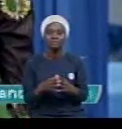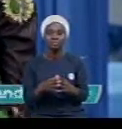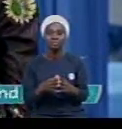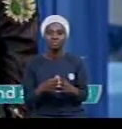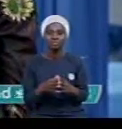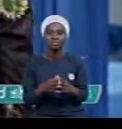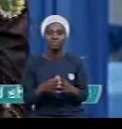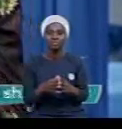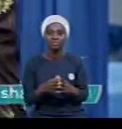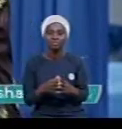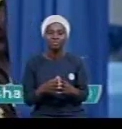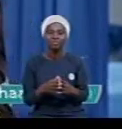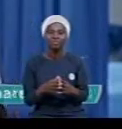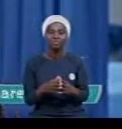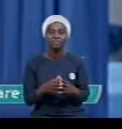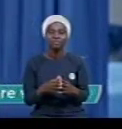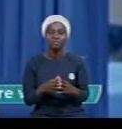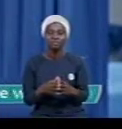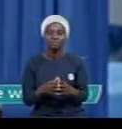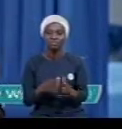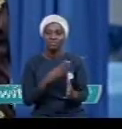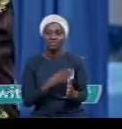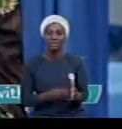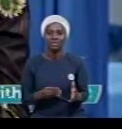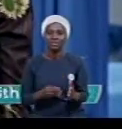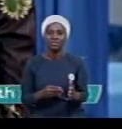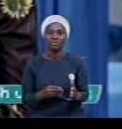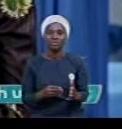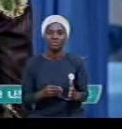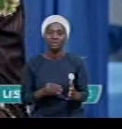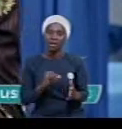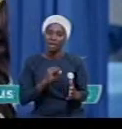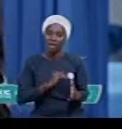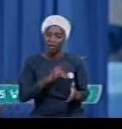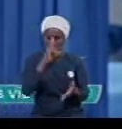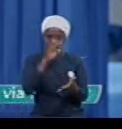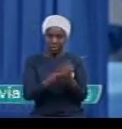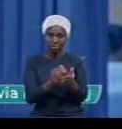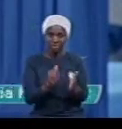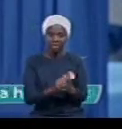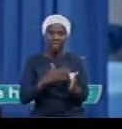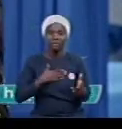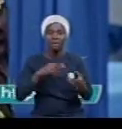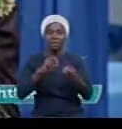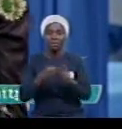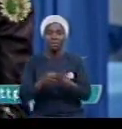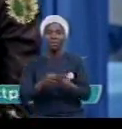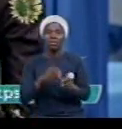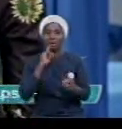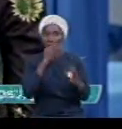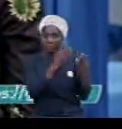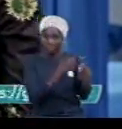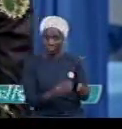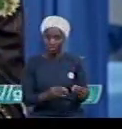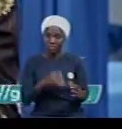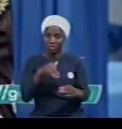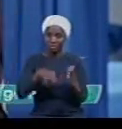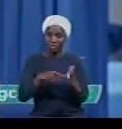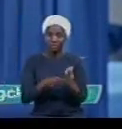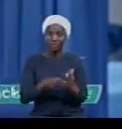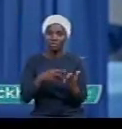kefa no su keje ni woni baba nbo monitor ogun mi ti se patapata no su keje yi to gba ti mo de bi ni